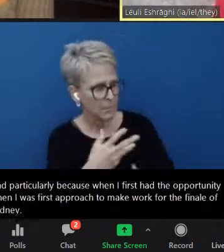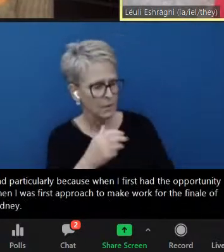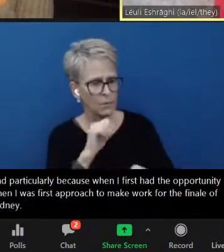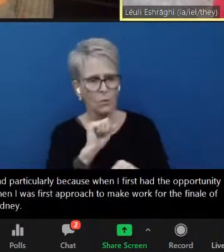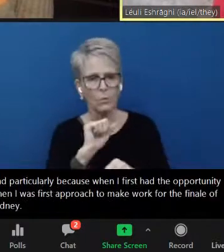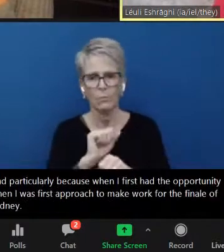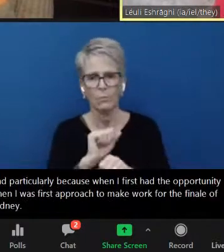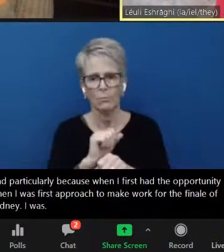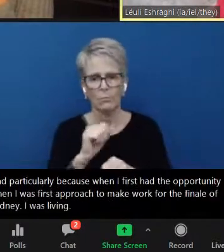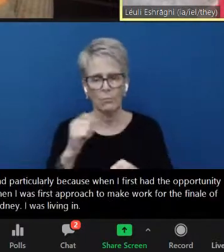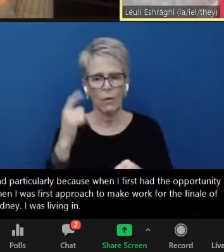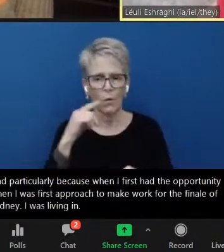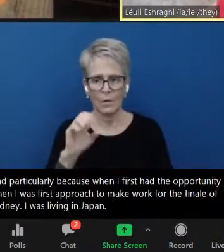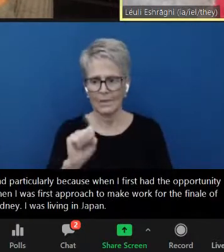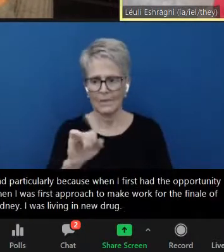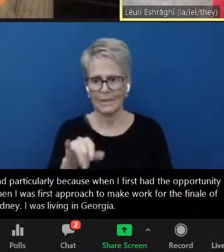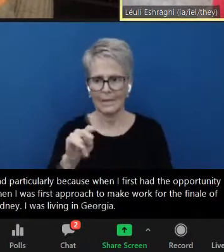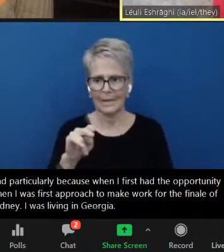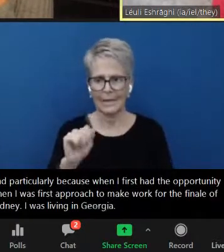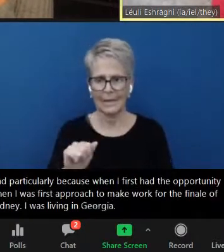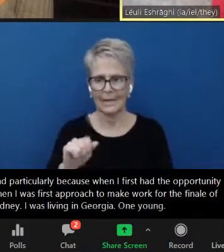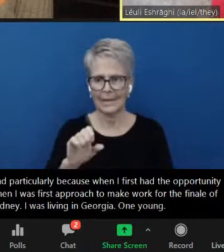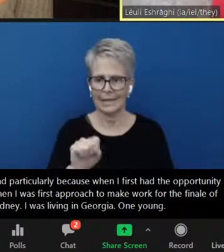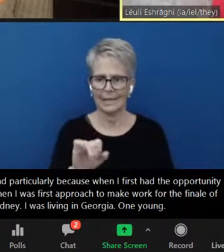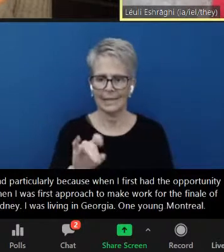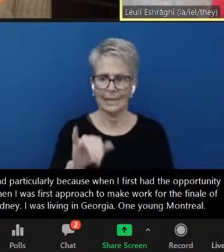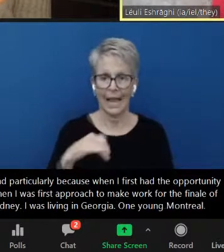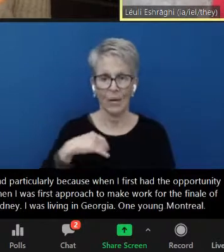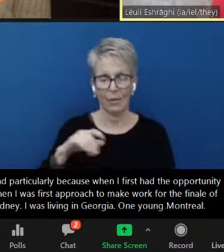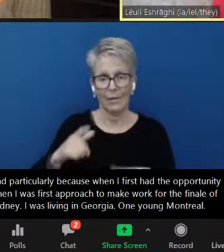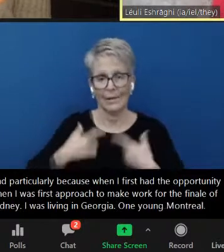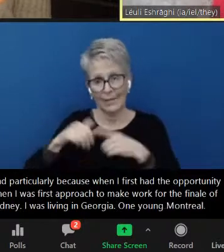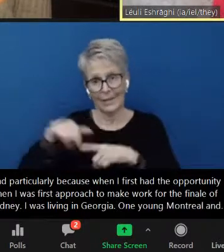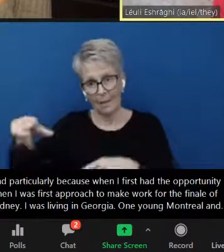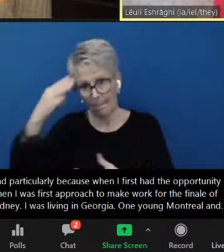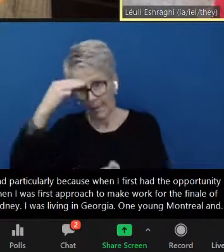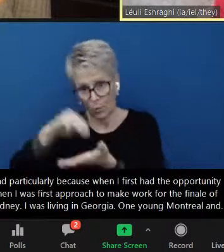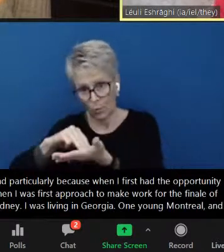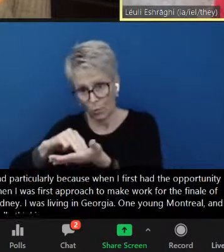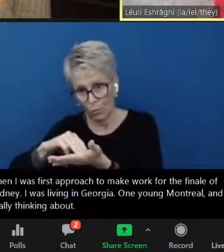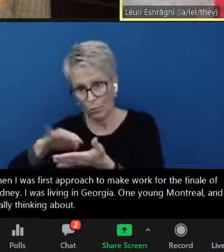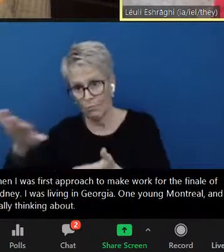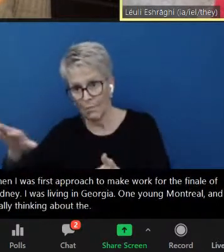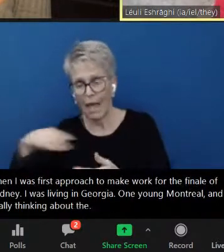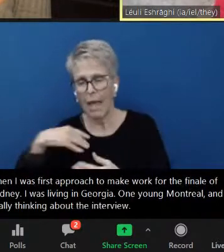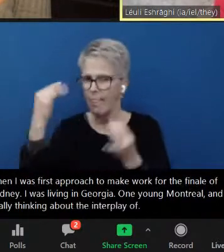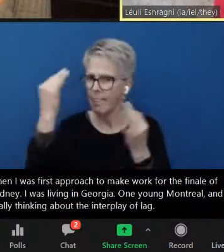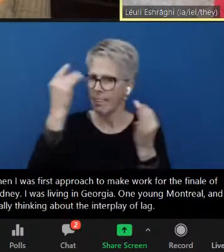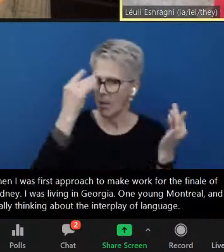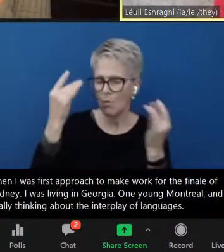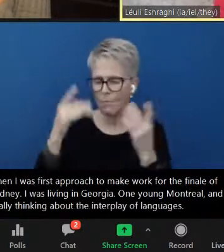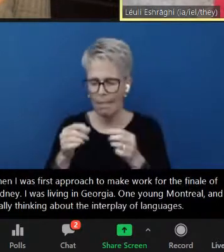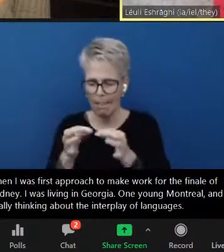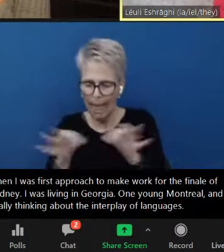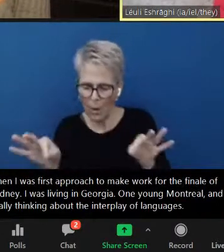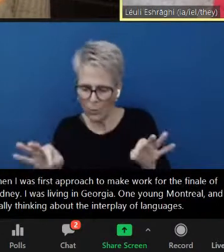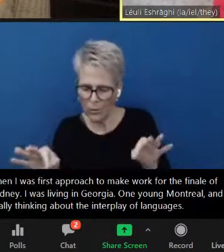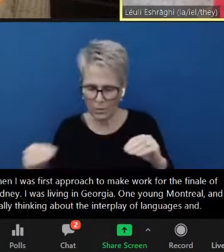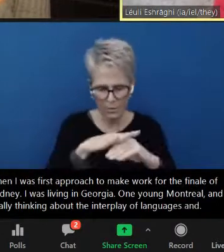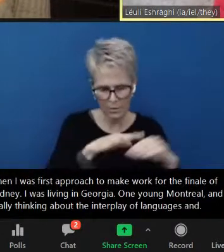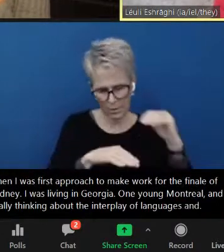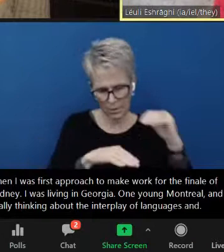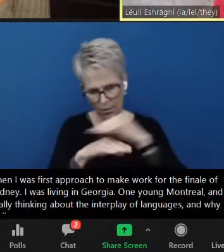Sydney, I was living in Jojage, Mounion, Montreal, and really thinking about the interplay of languages